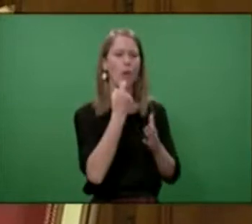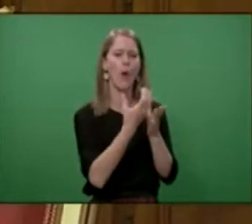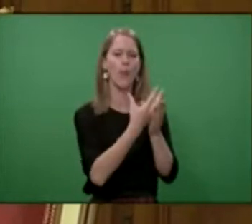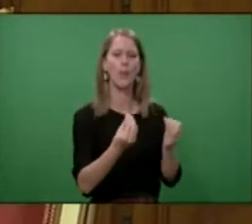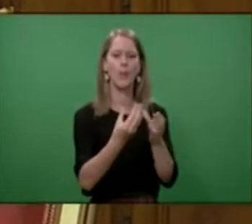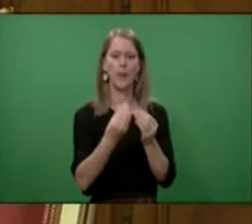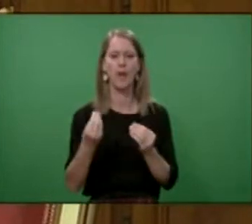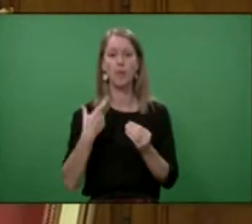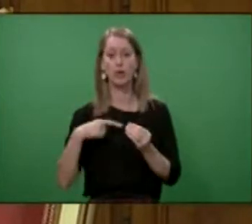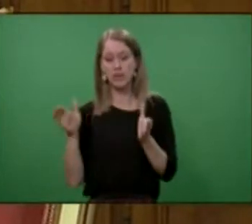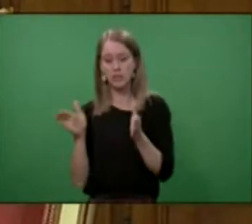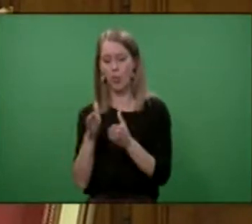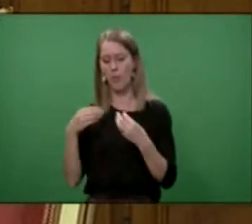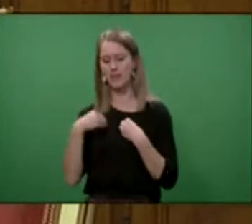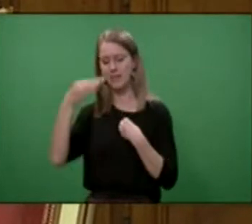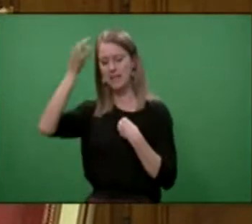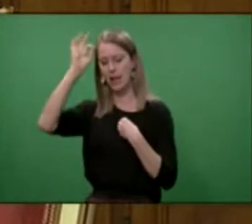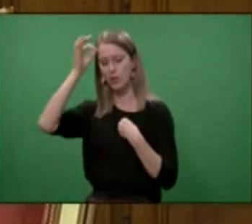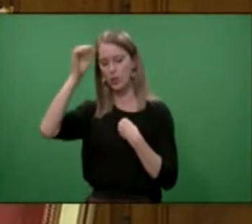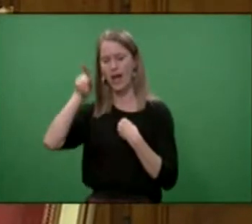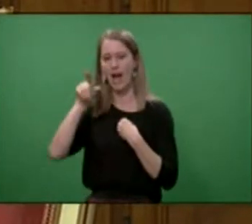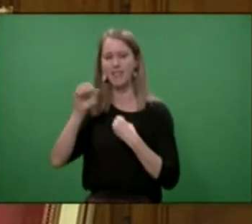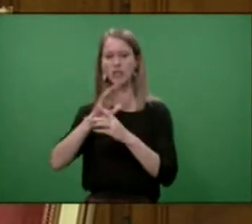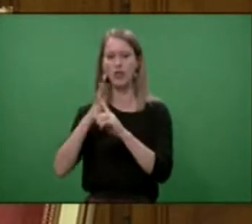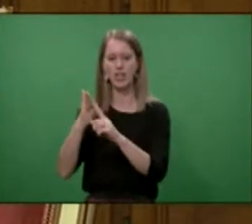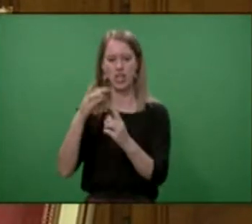Business Council's Small Business Strategy.